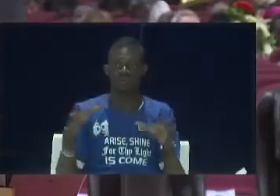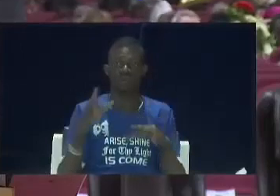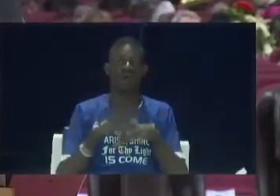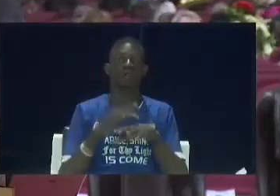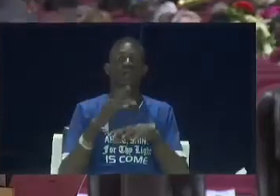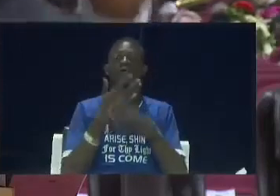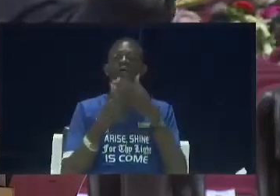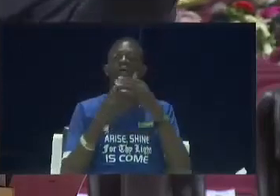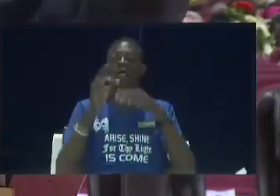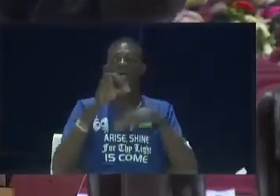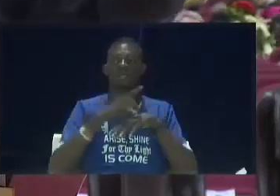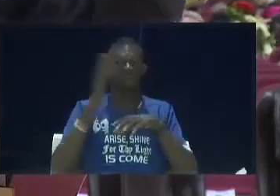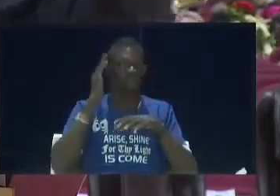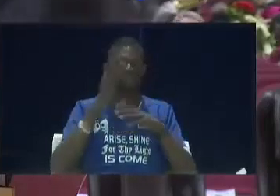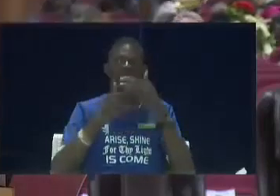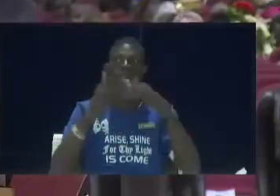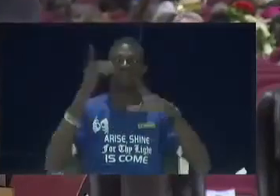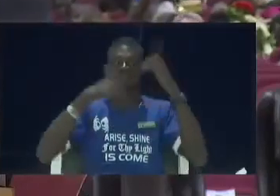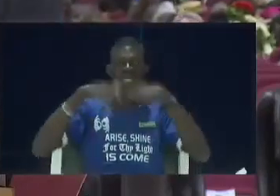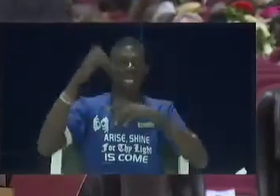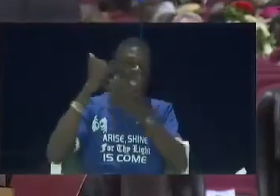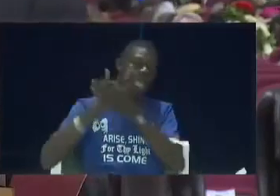in heaven. Somebody say amen.